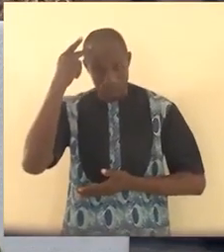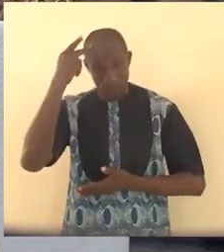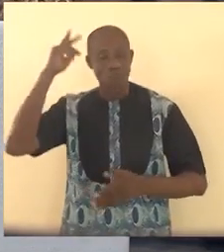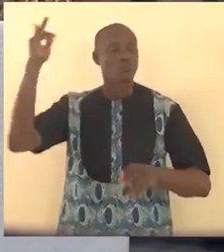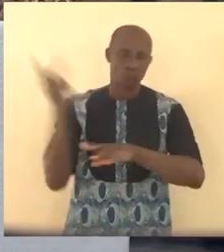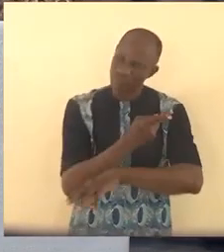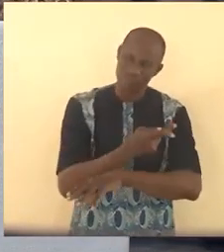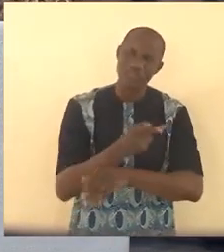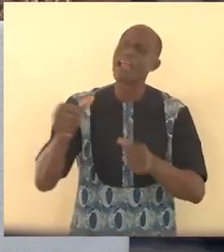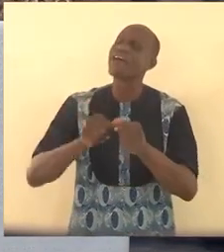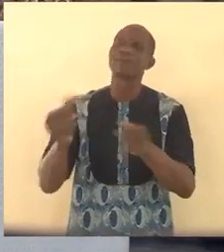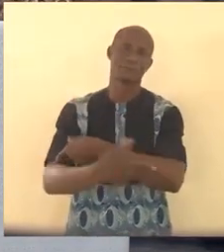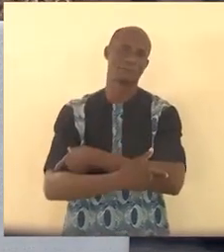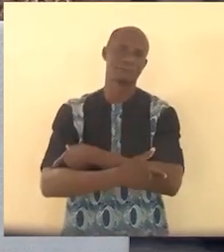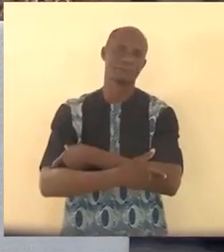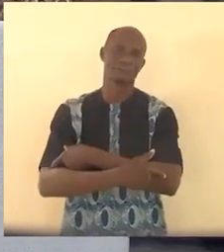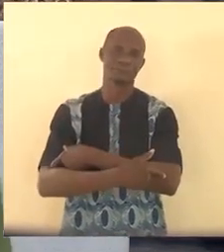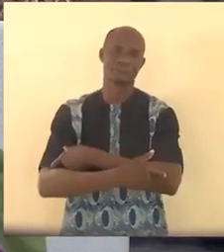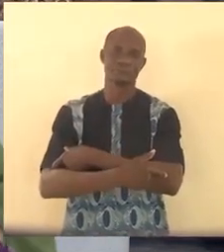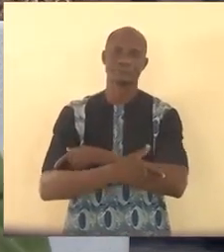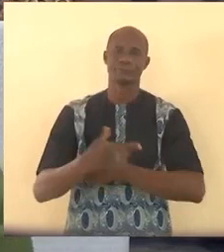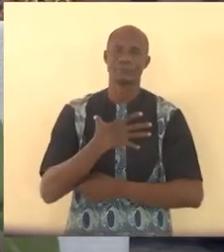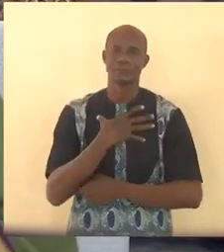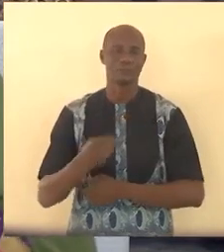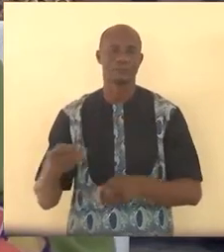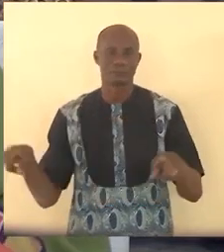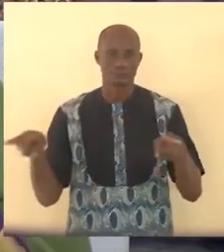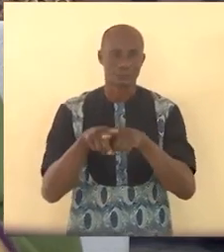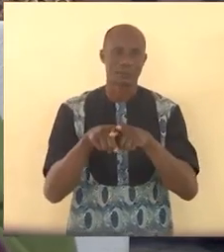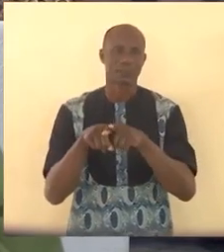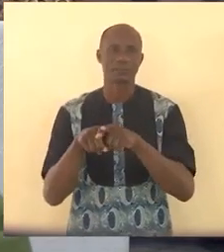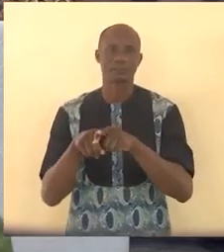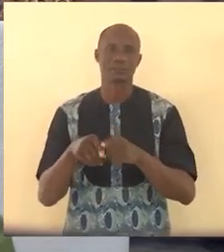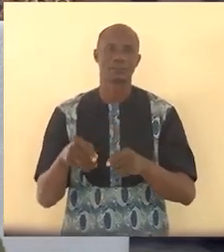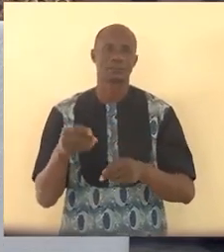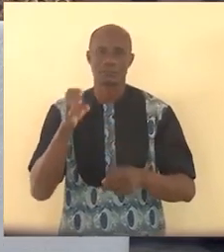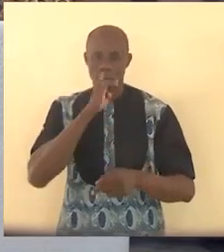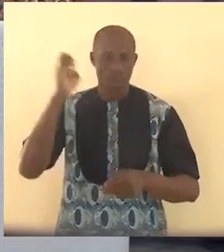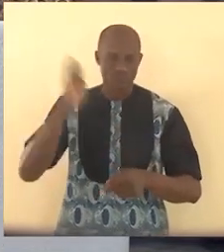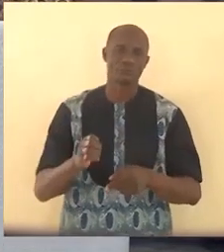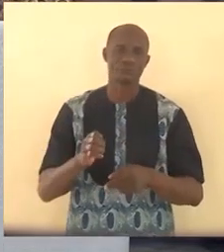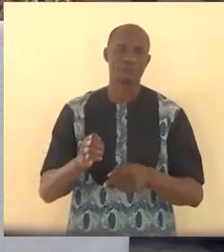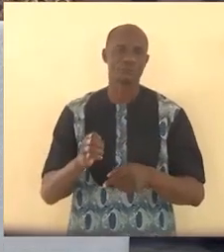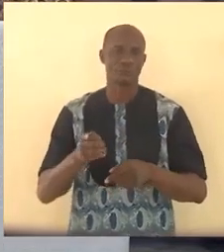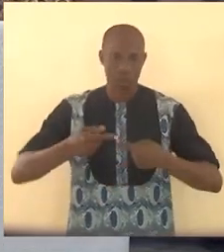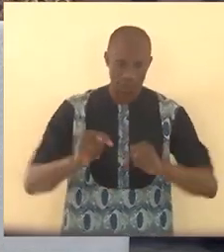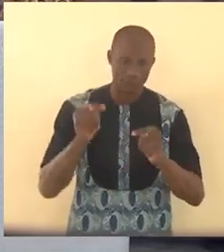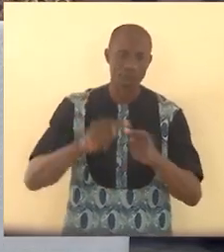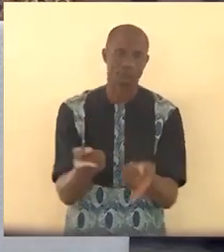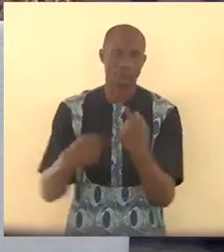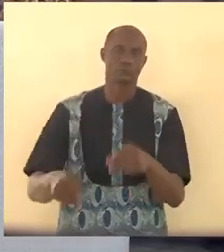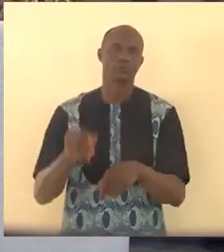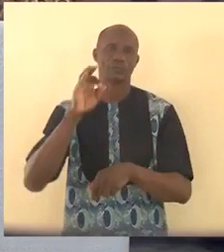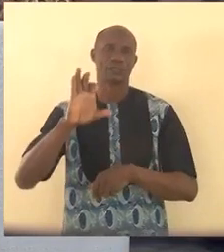worsening, degenerating every day, and as terrorists threaten to invade the FCT, the very seat